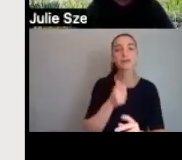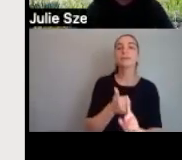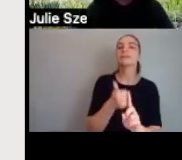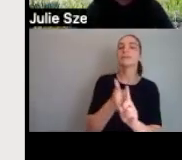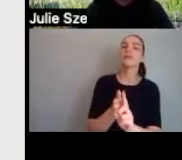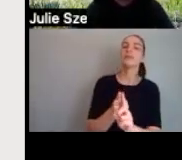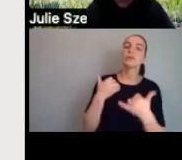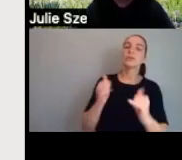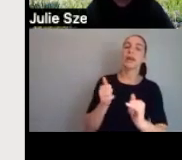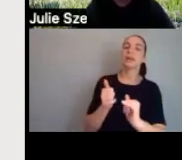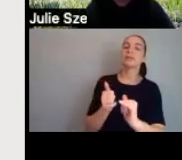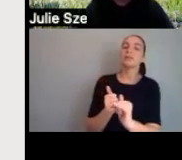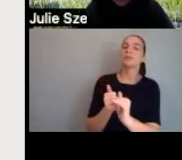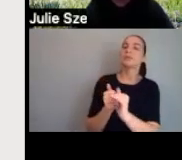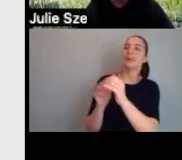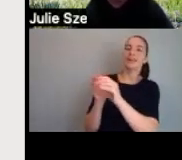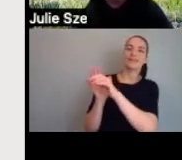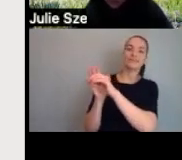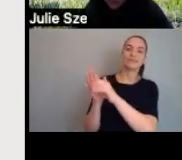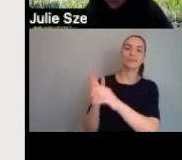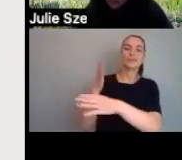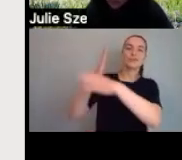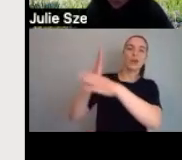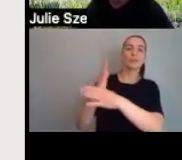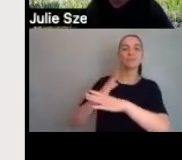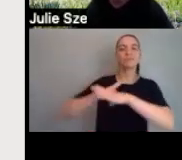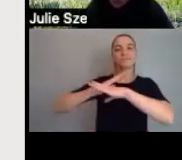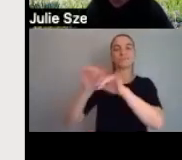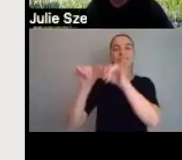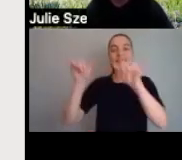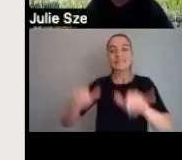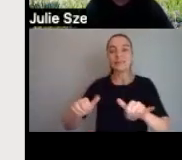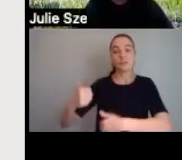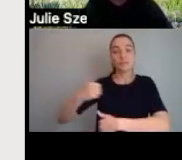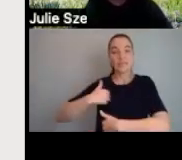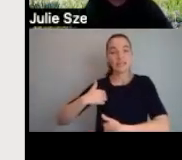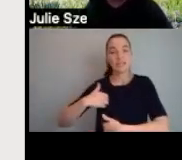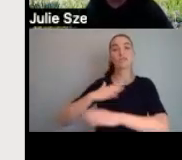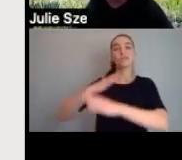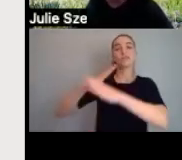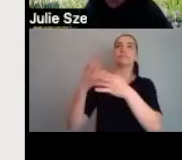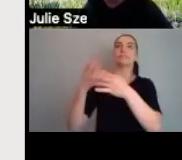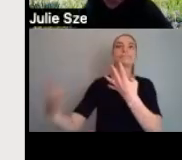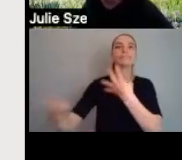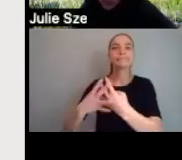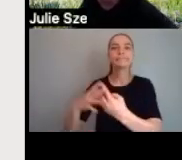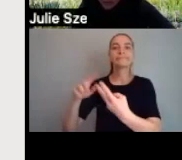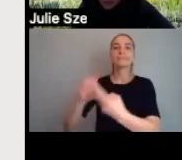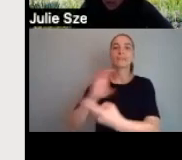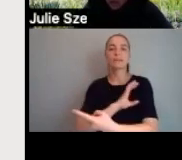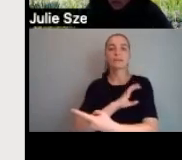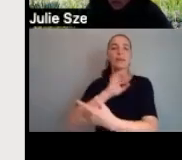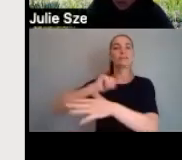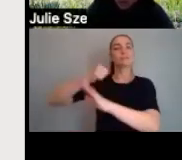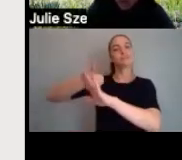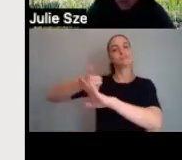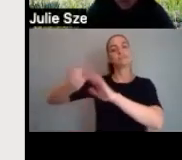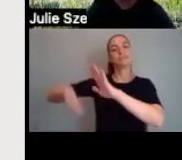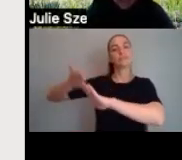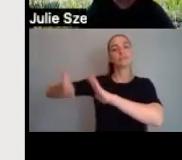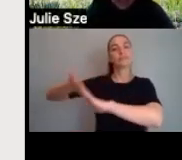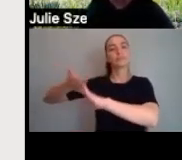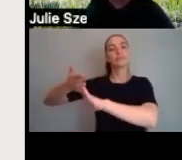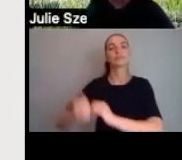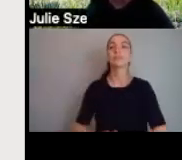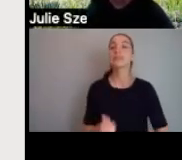consumerism, and militarization, and of oil and gas, um, cultures. Environmental justice movements have long argued for making